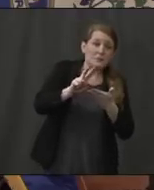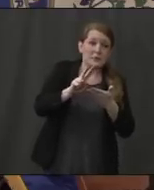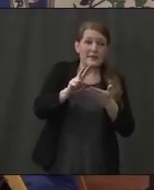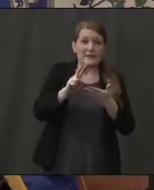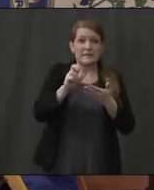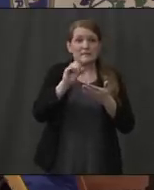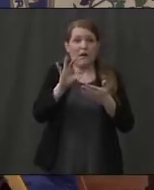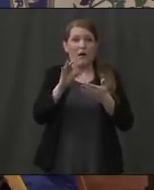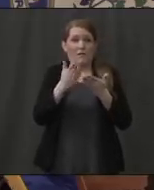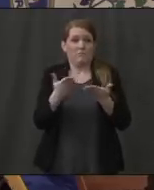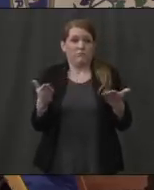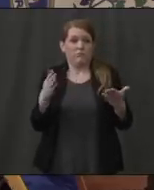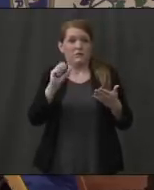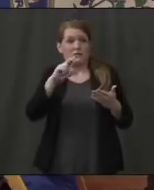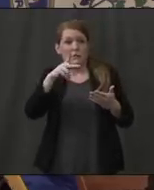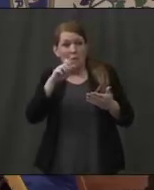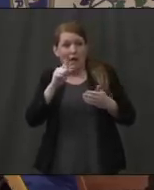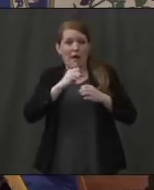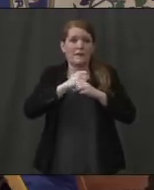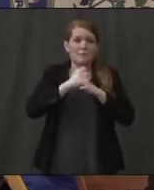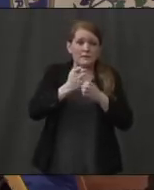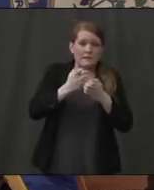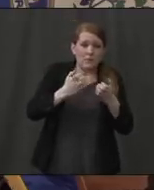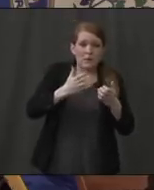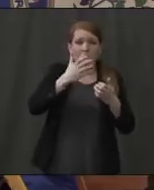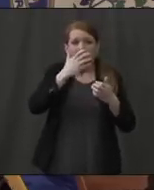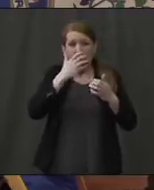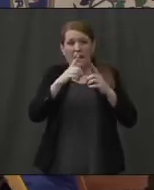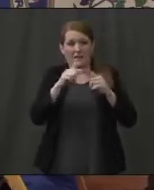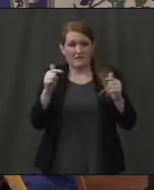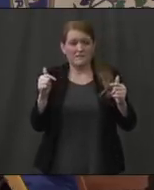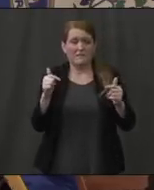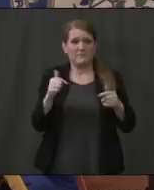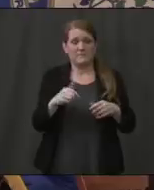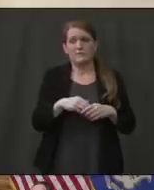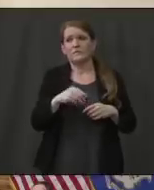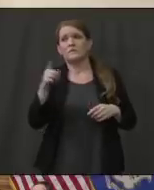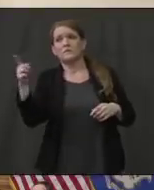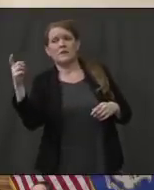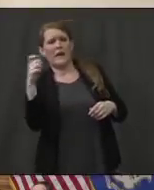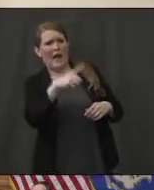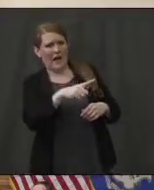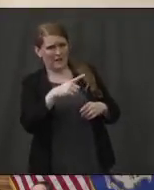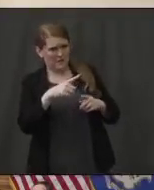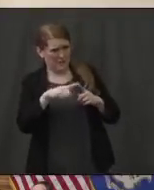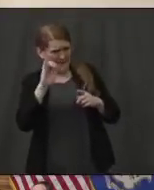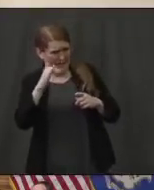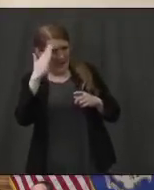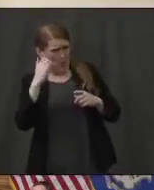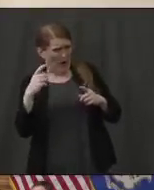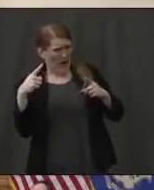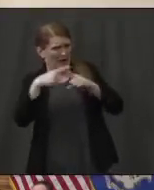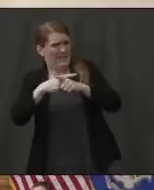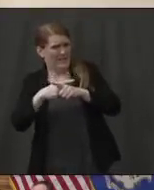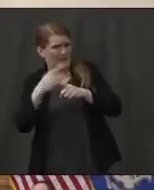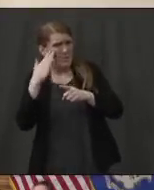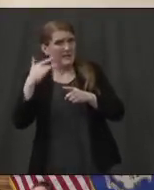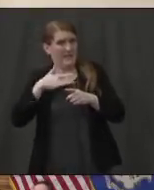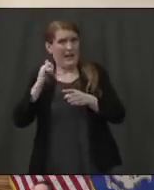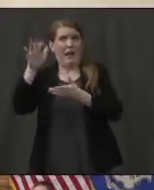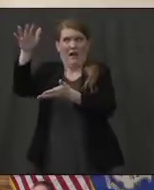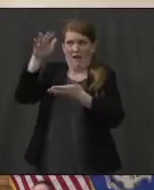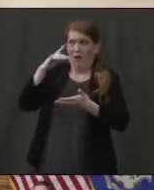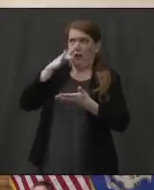usage rate that we have currently. Right. Is that the reason why we might have conflicting statements? In other words, you're using it so fast, you might